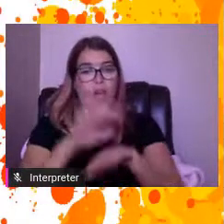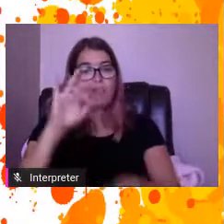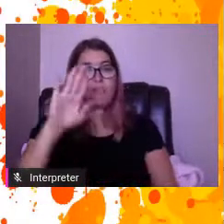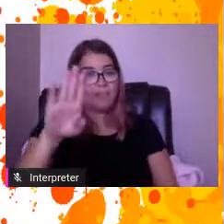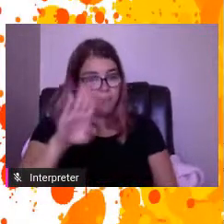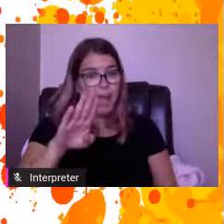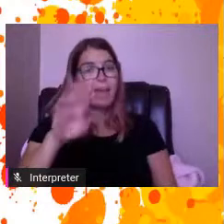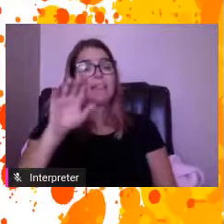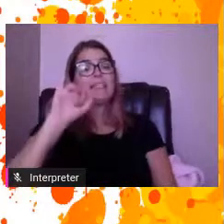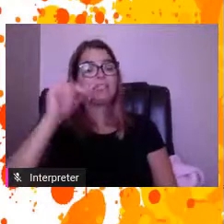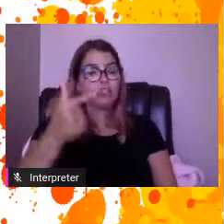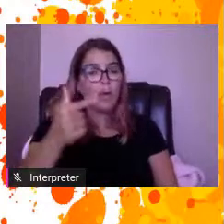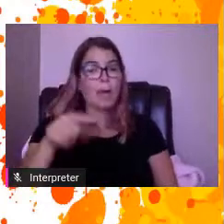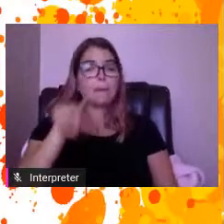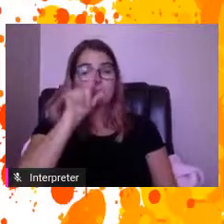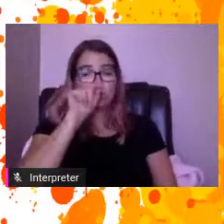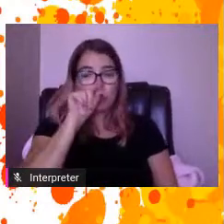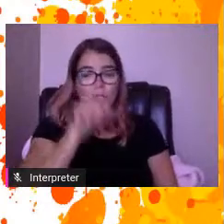Twitter.